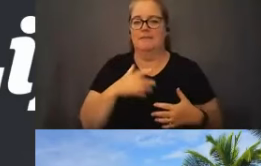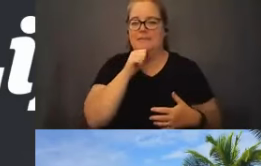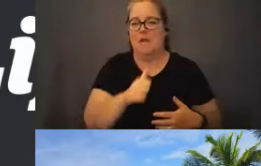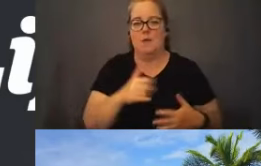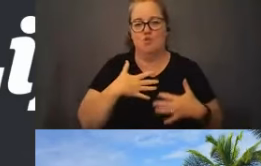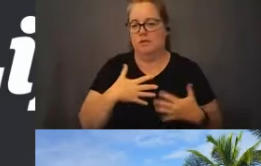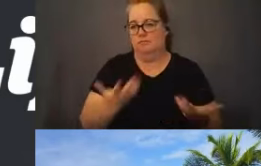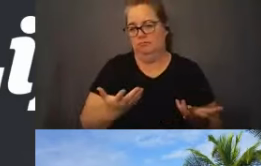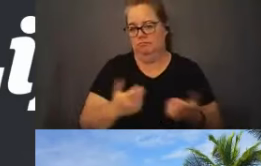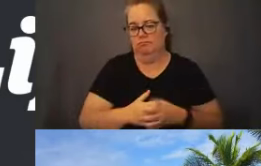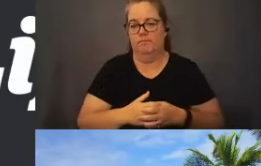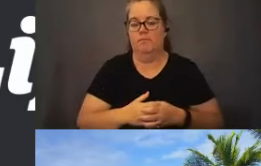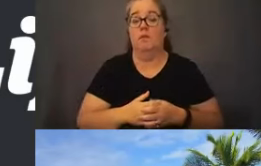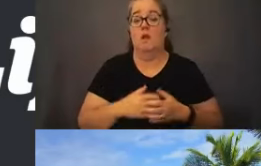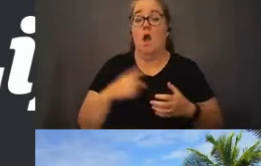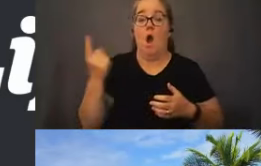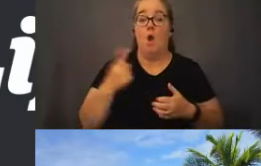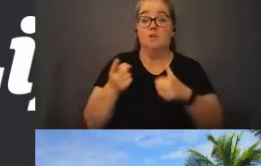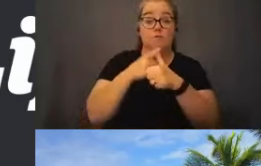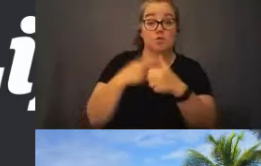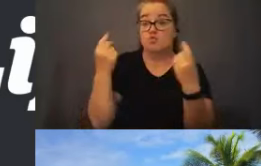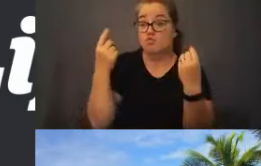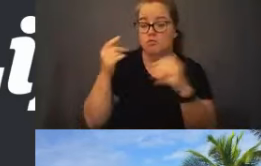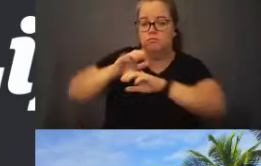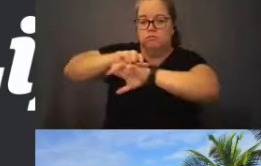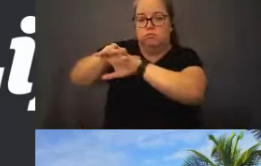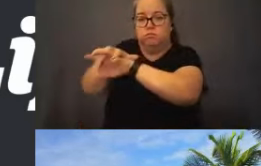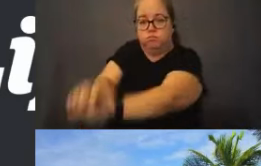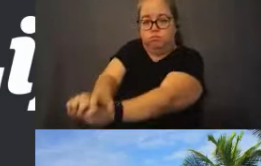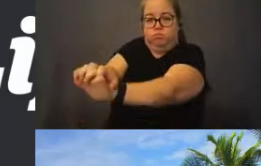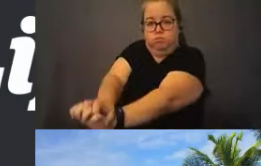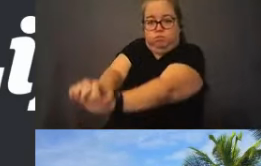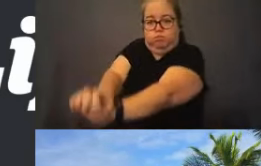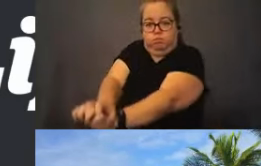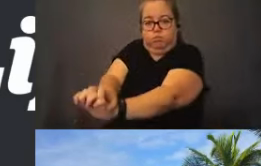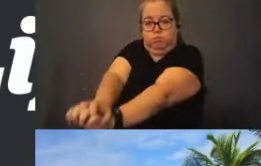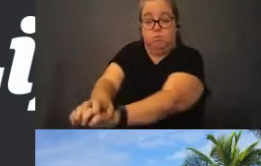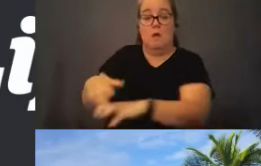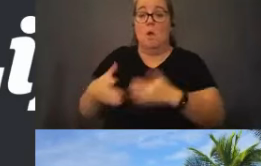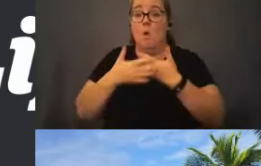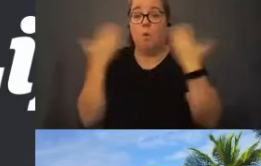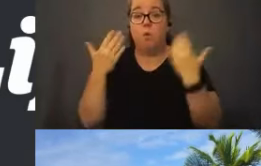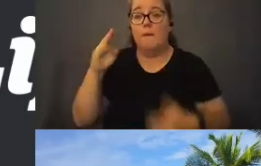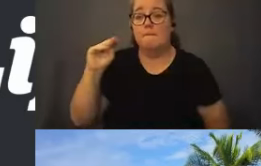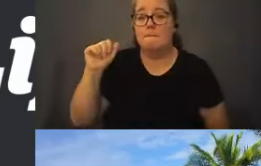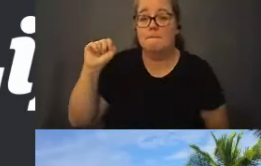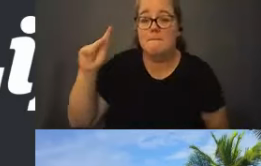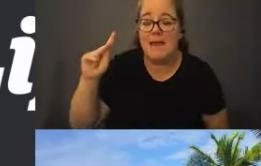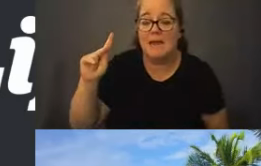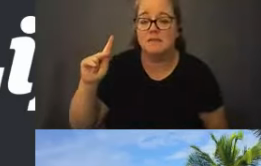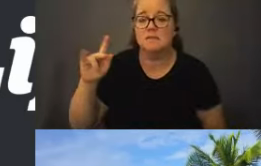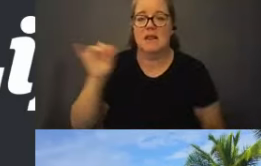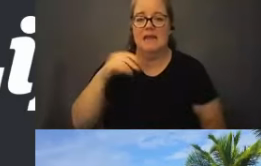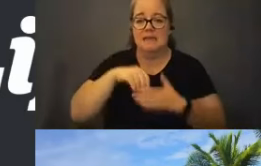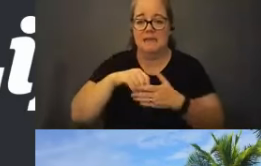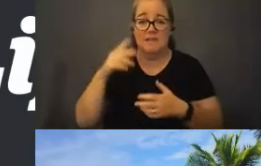start with the chest compressions. And like I said, if you don't have a mask or a barrier like they had in the